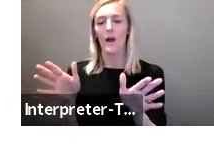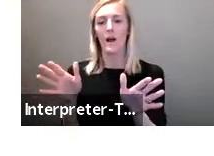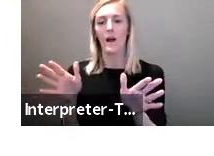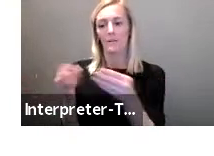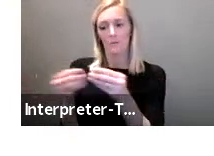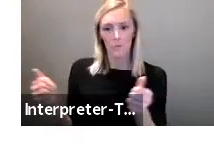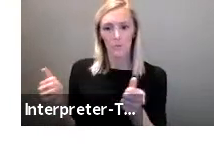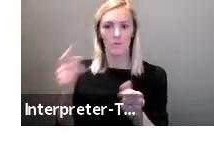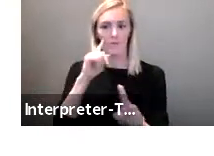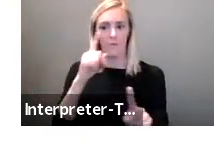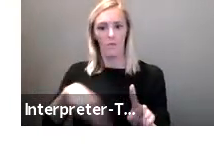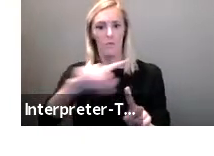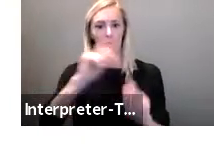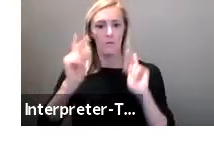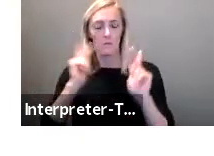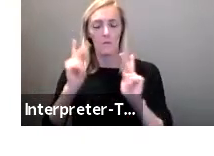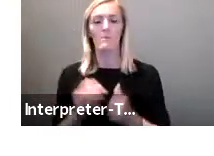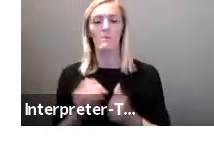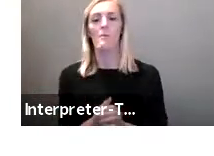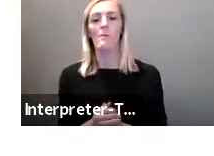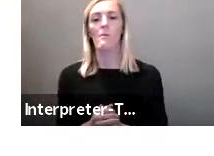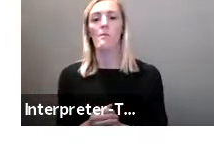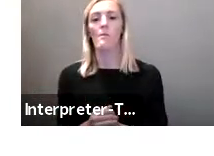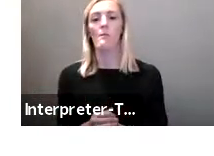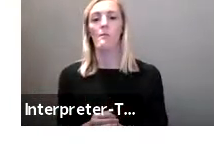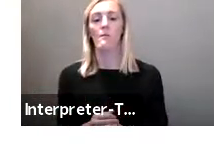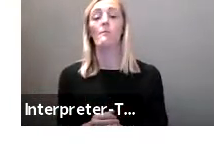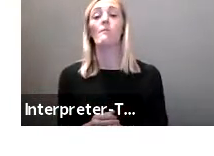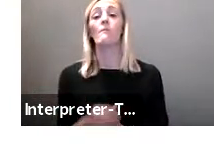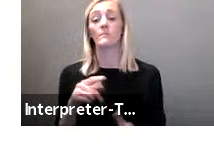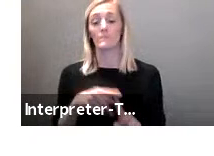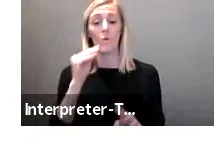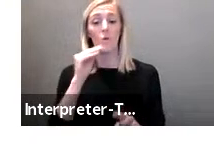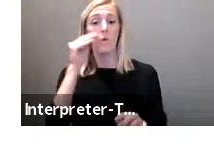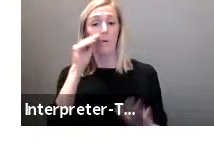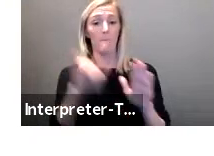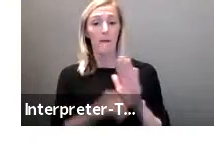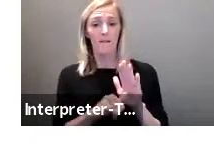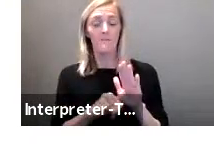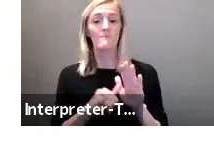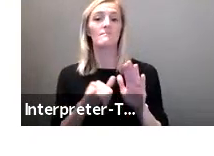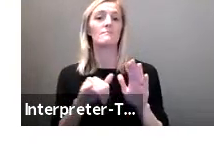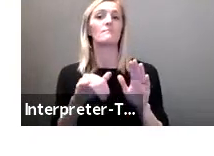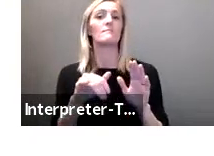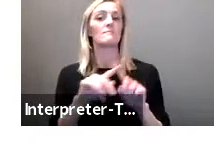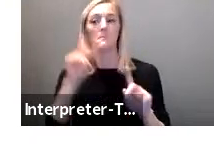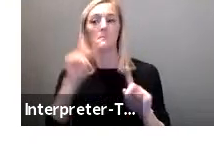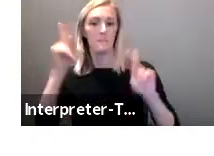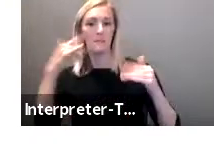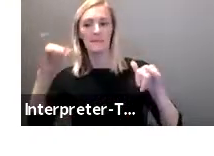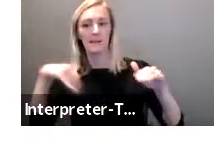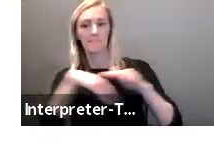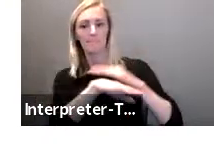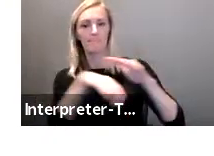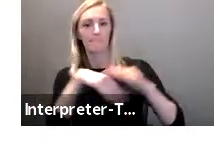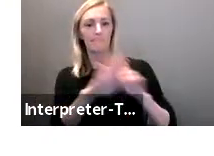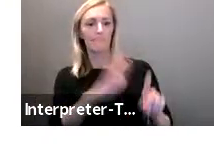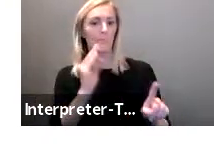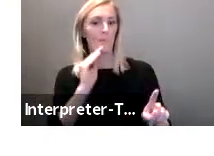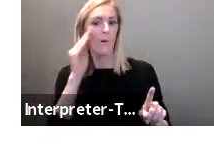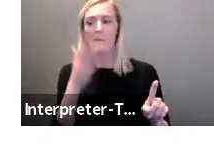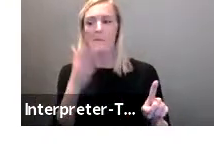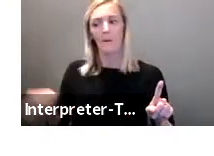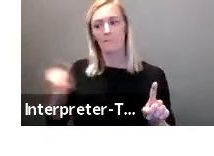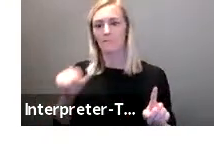these people. And additionally, they may be homebound. That does not mean that there are not people coming into their homes who might not be vaccinated. So if it's